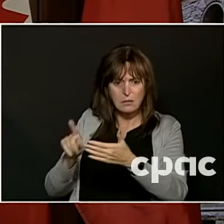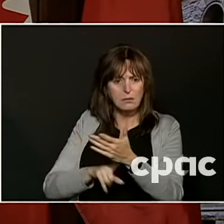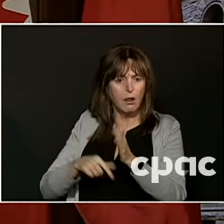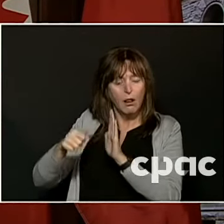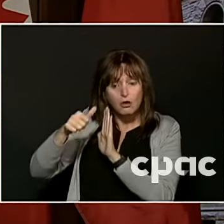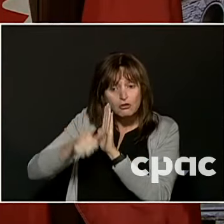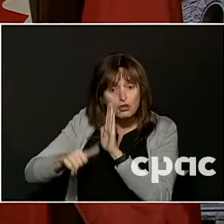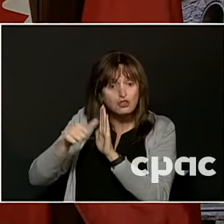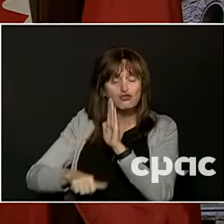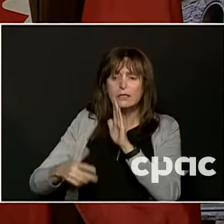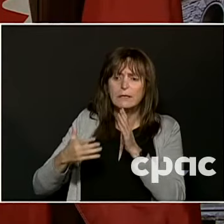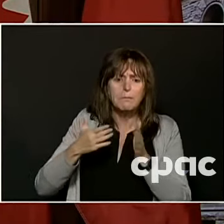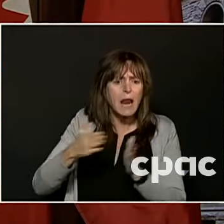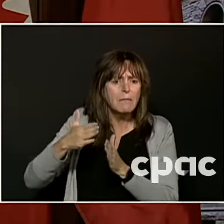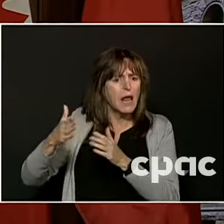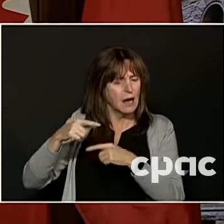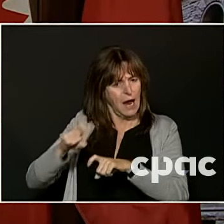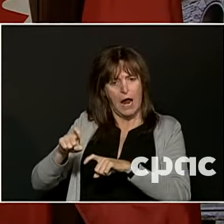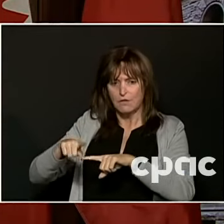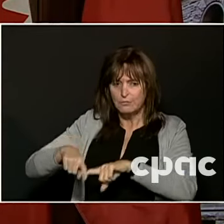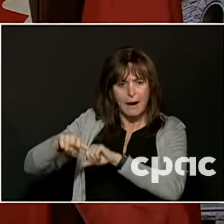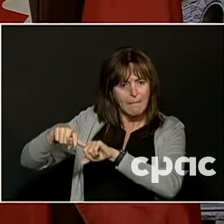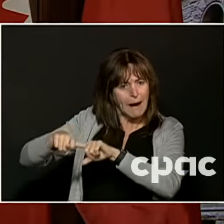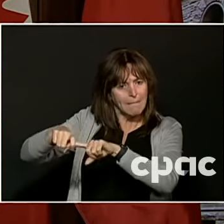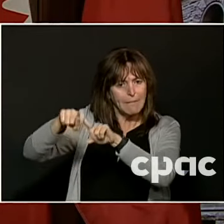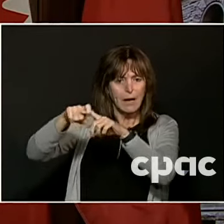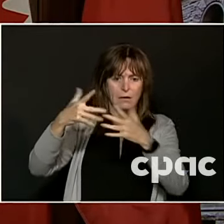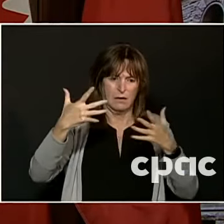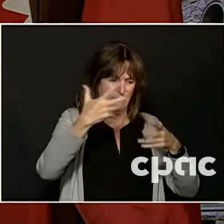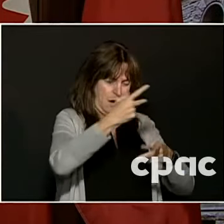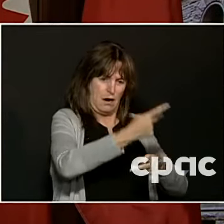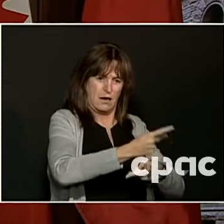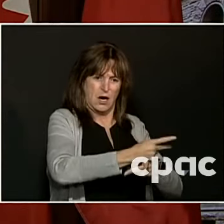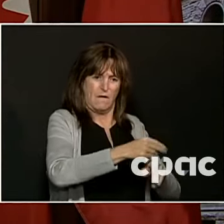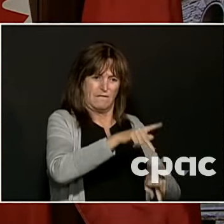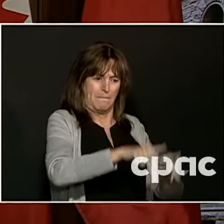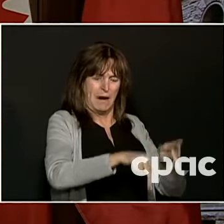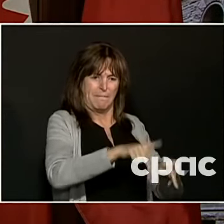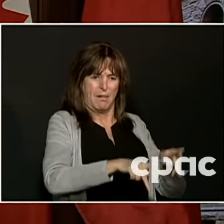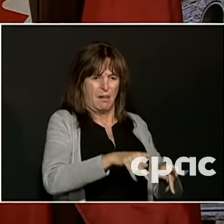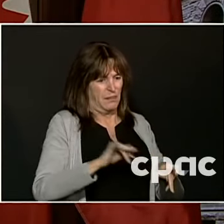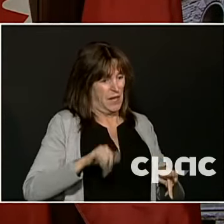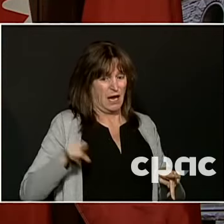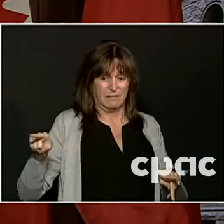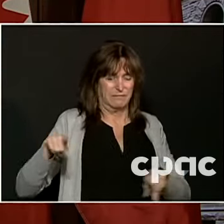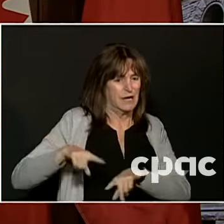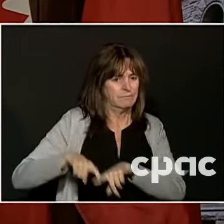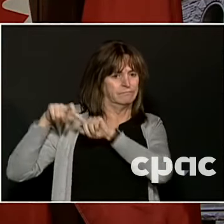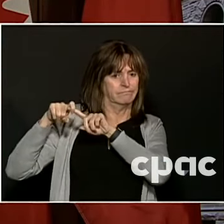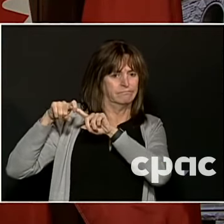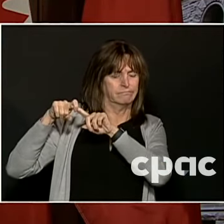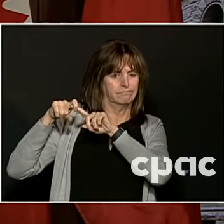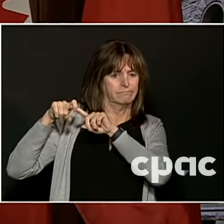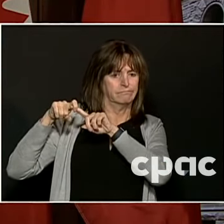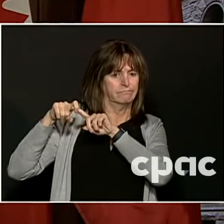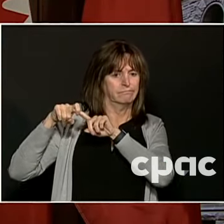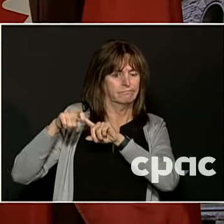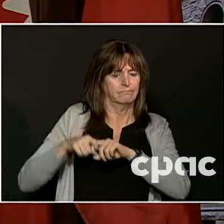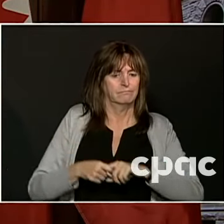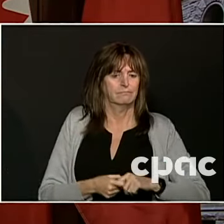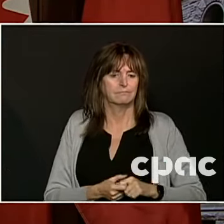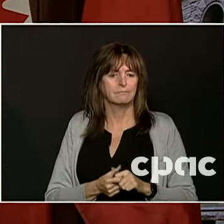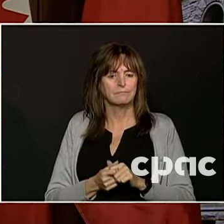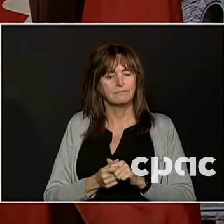now. We're going to start to present some novel analysis today too on wastewater tracking that suggests that first might give us